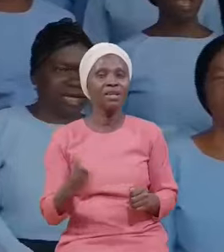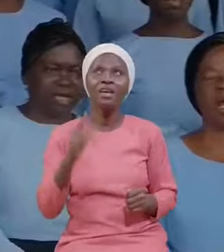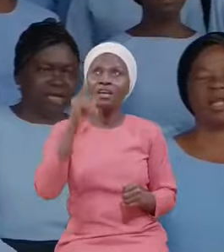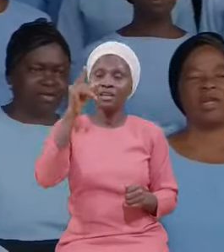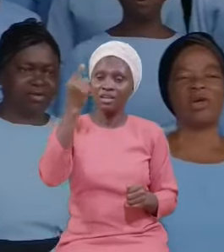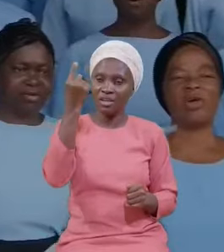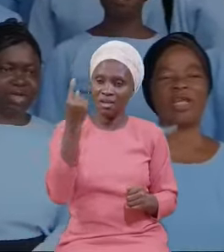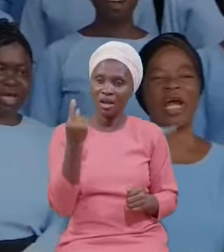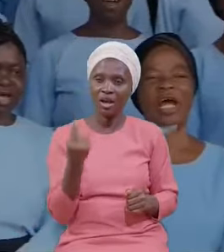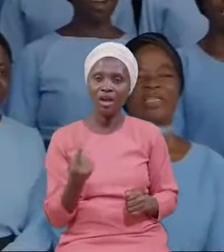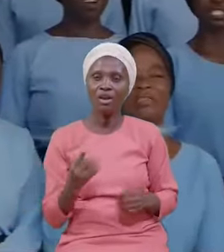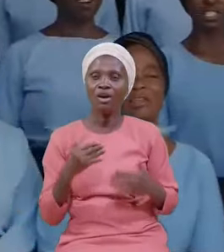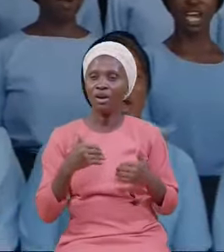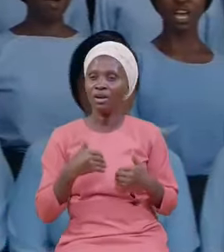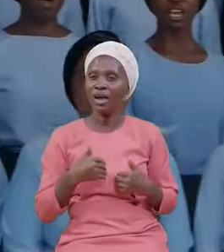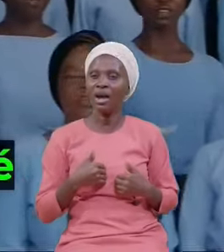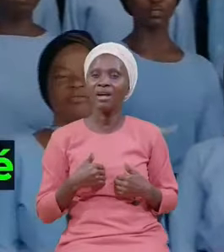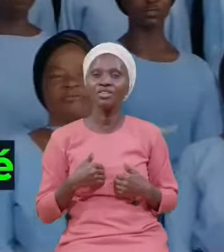everything